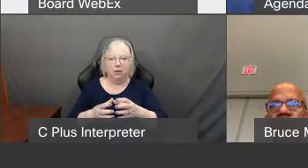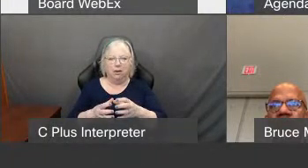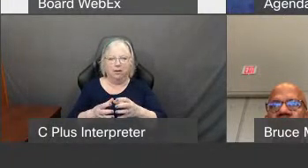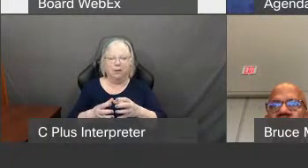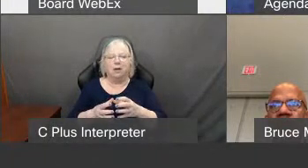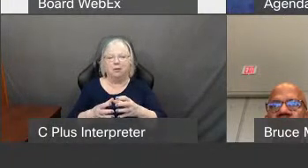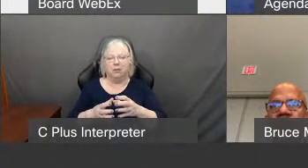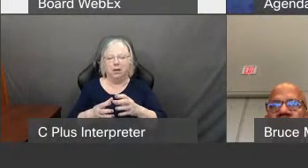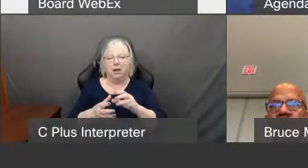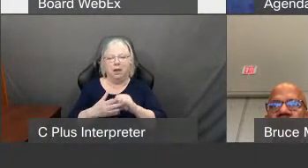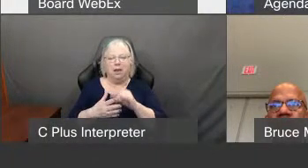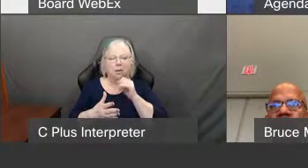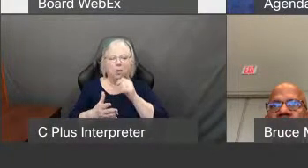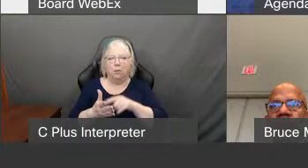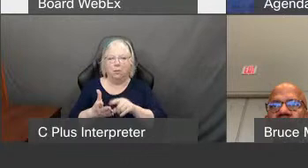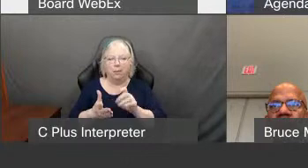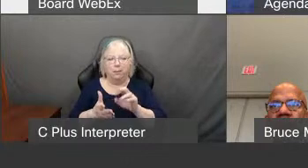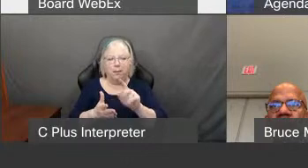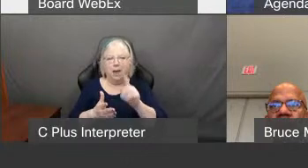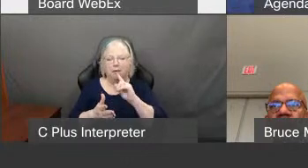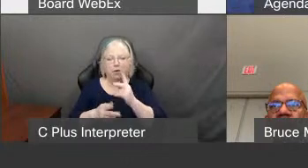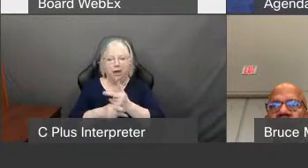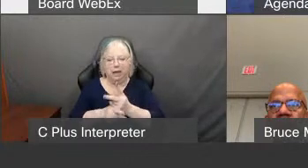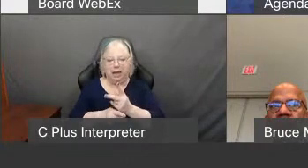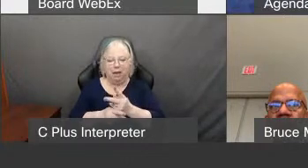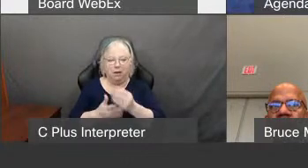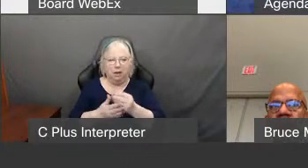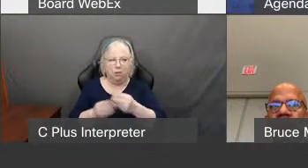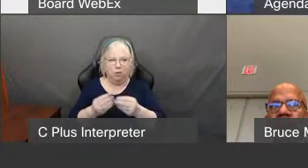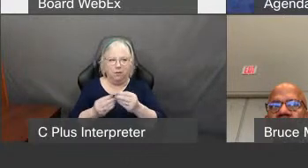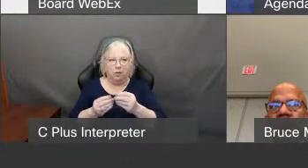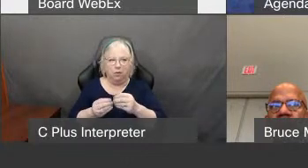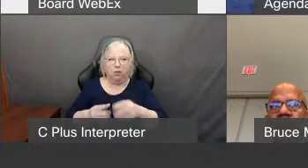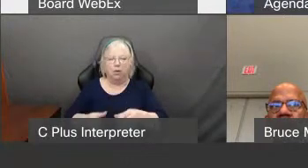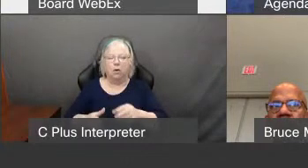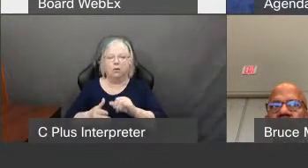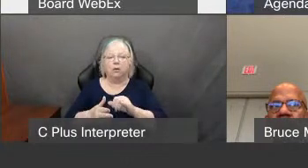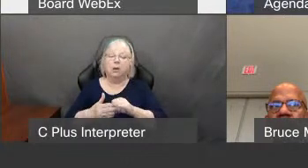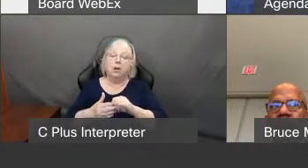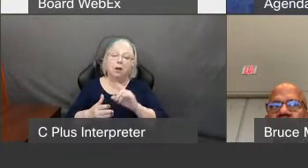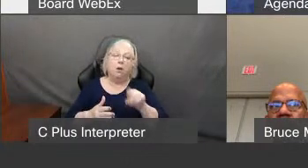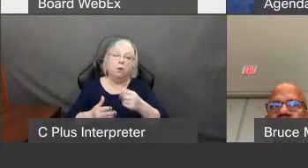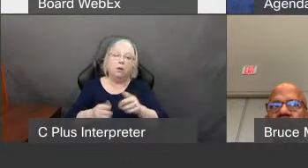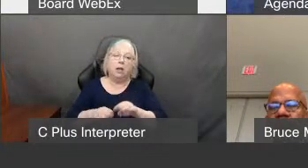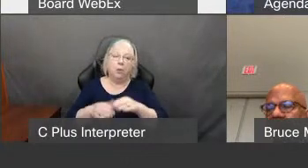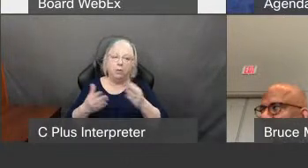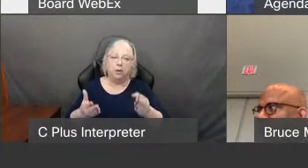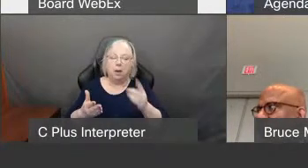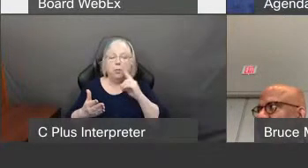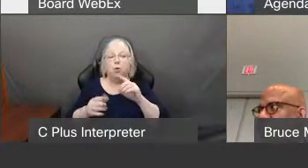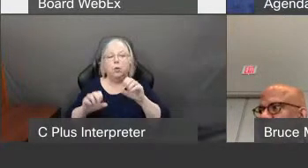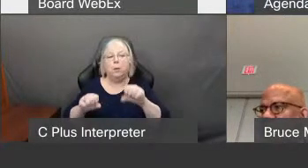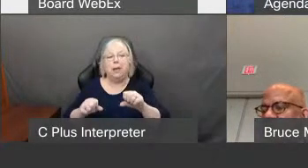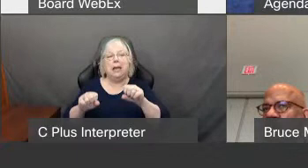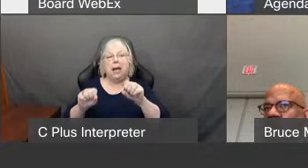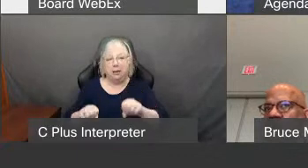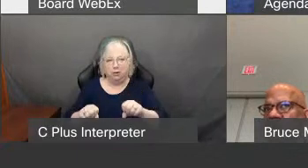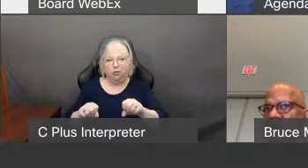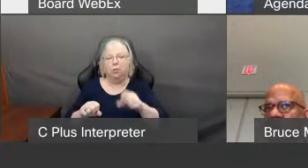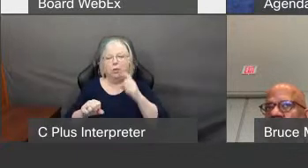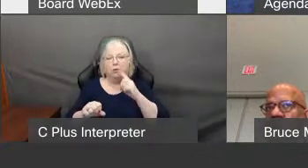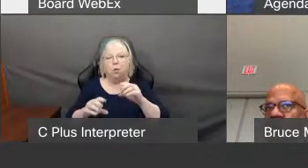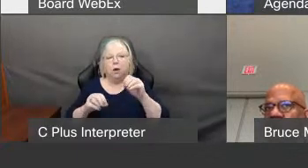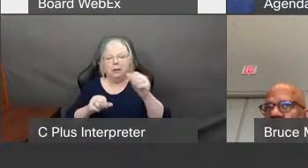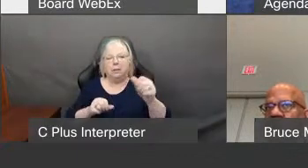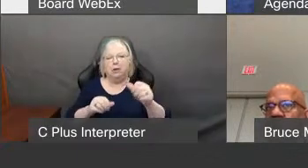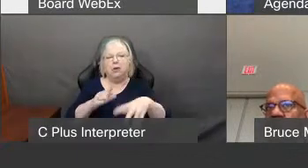be reimbursed for the calculated revenue loss. That just opens it up to be eligible for expenditure